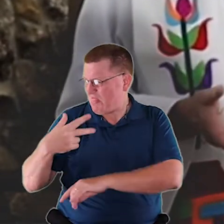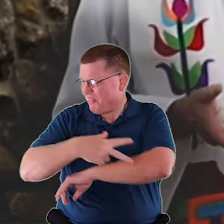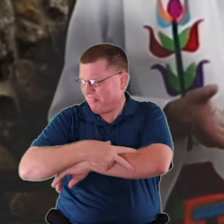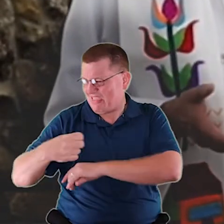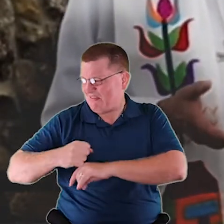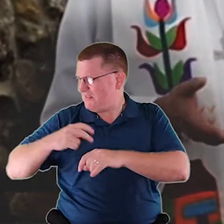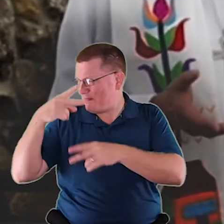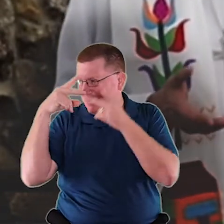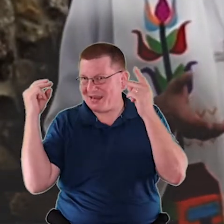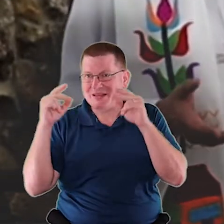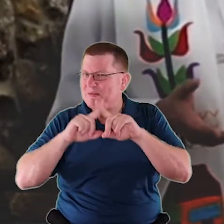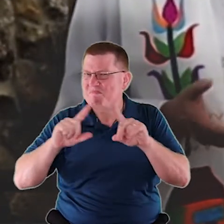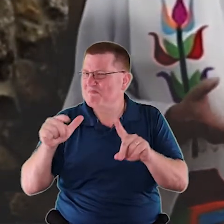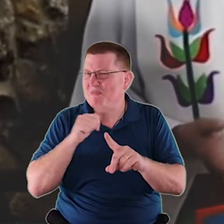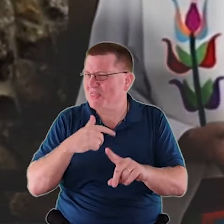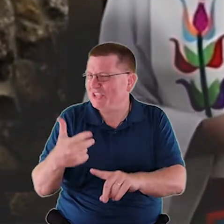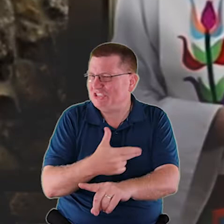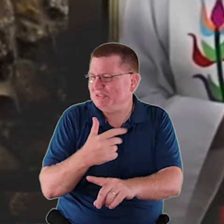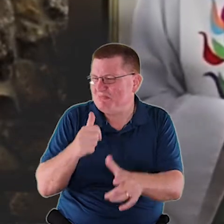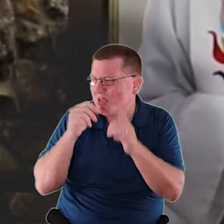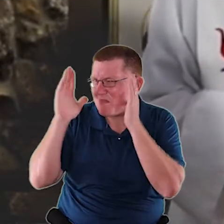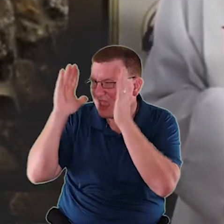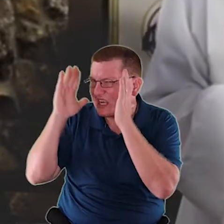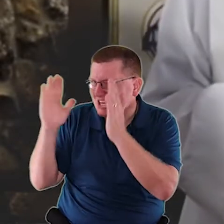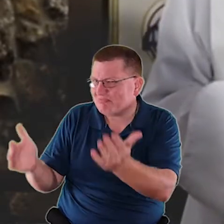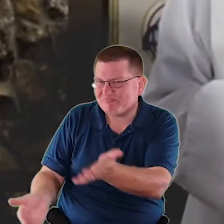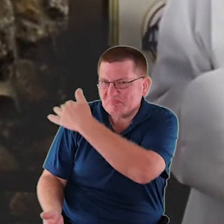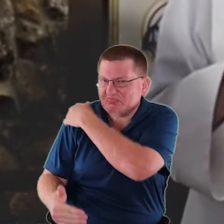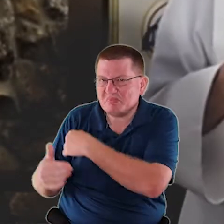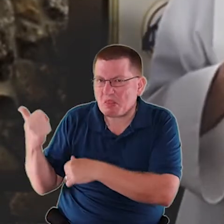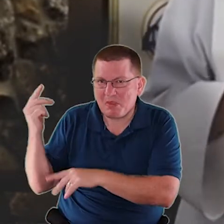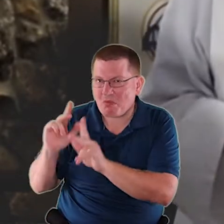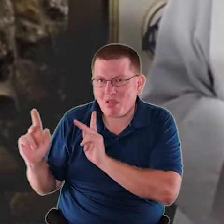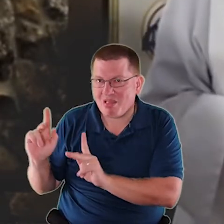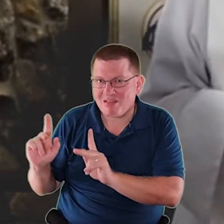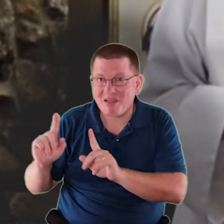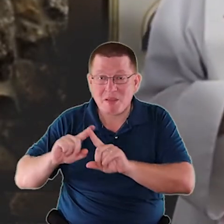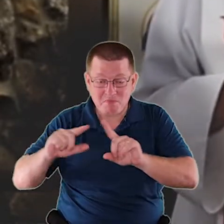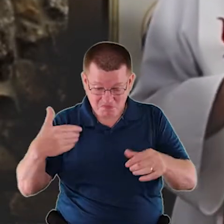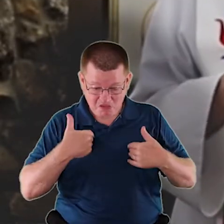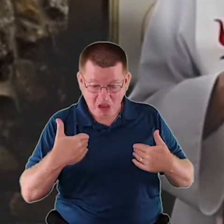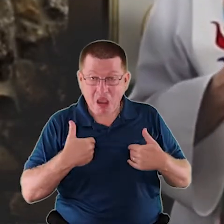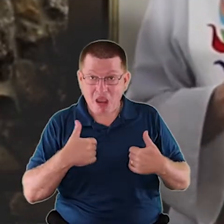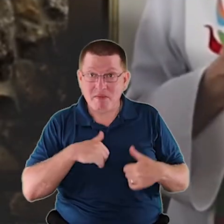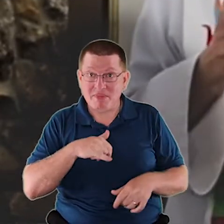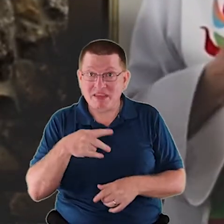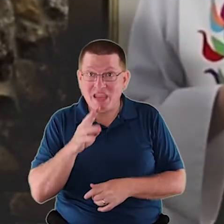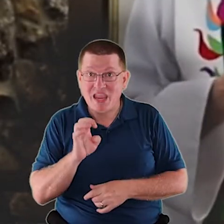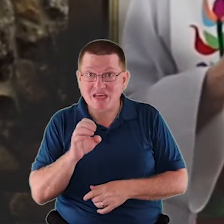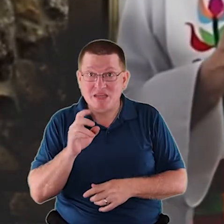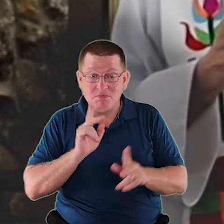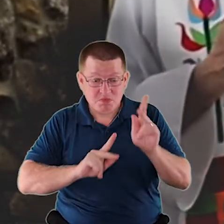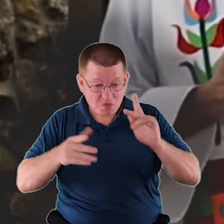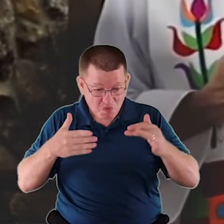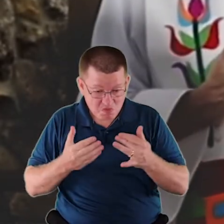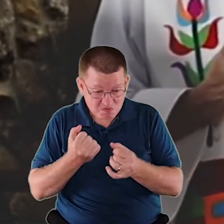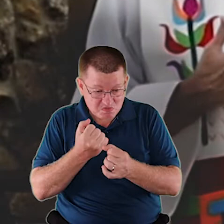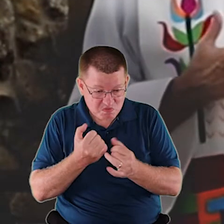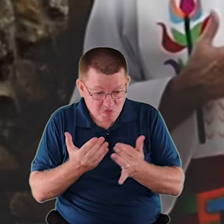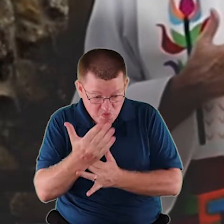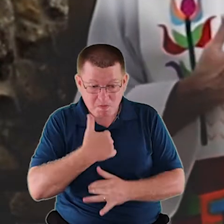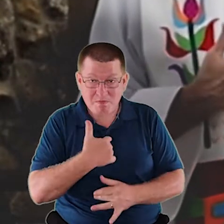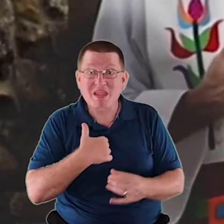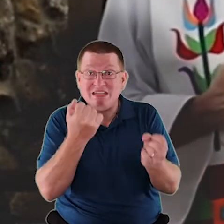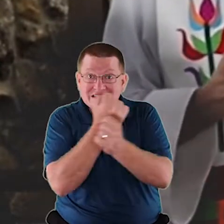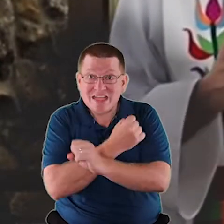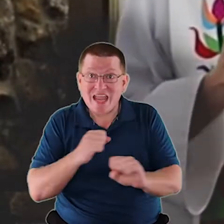and bandits, but the sheep did not listen to them. I am the gate. Whoever enters by me will be saved